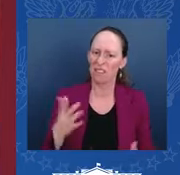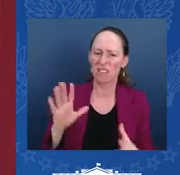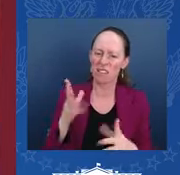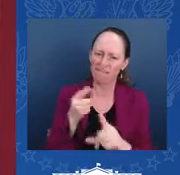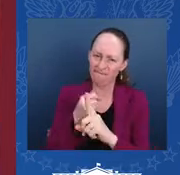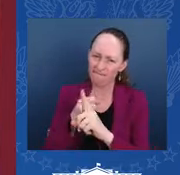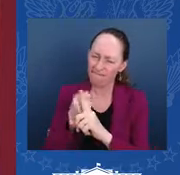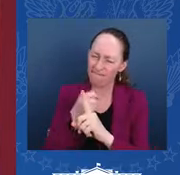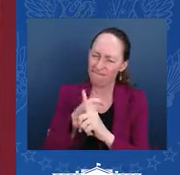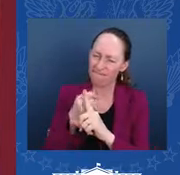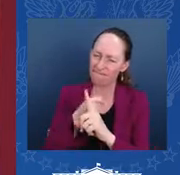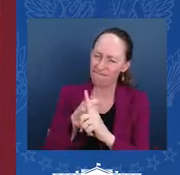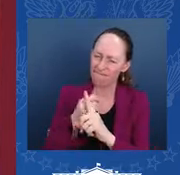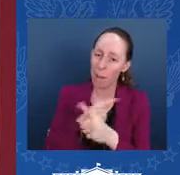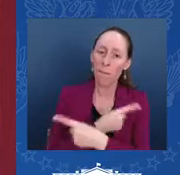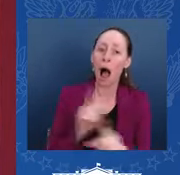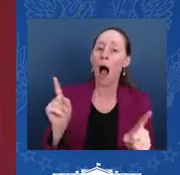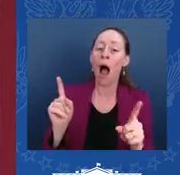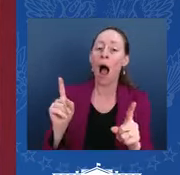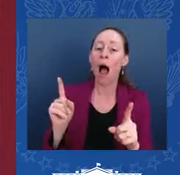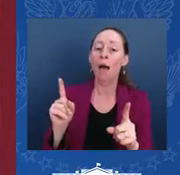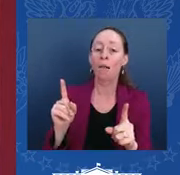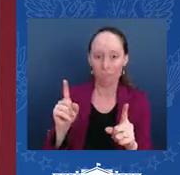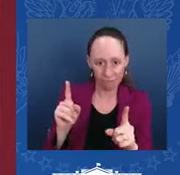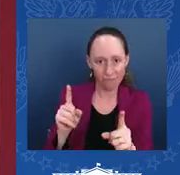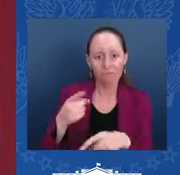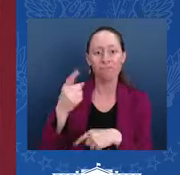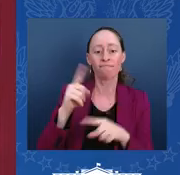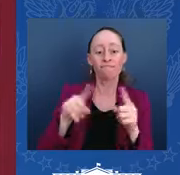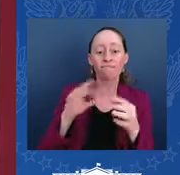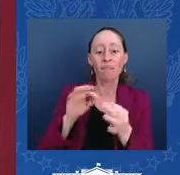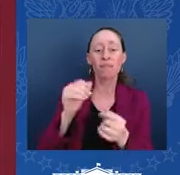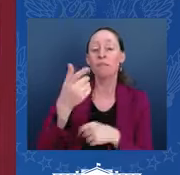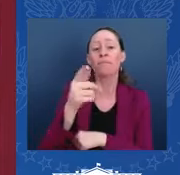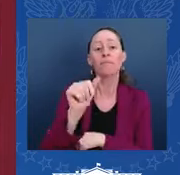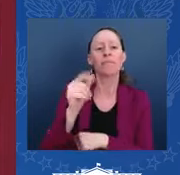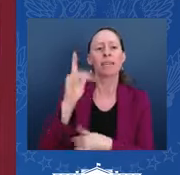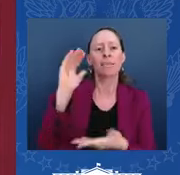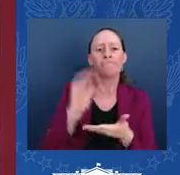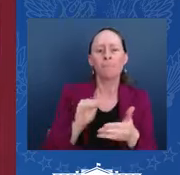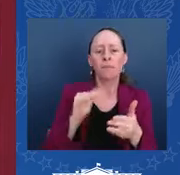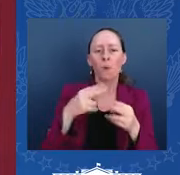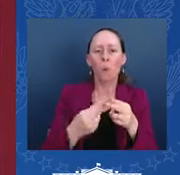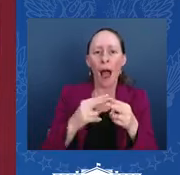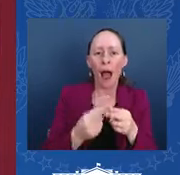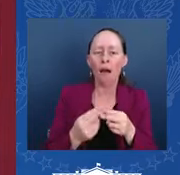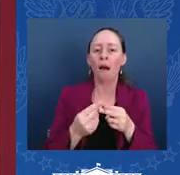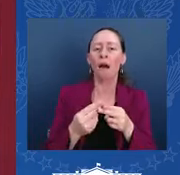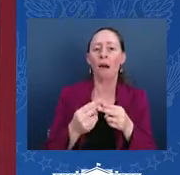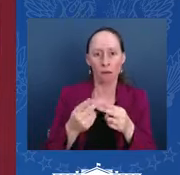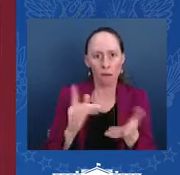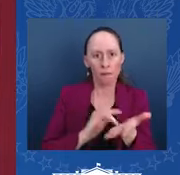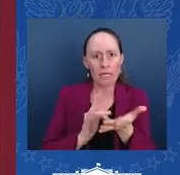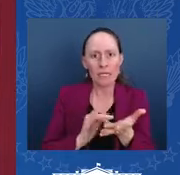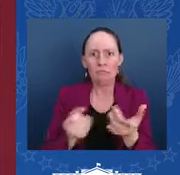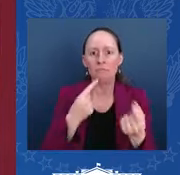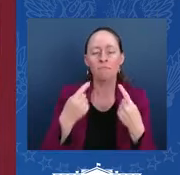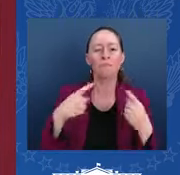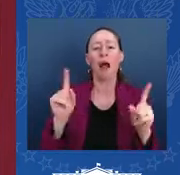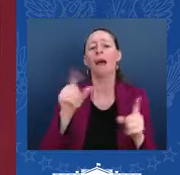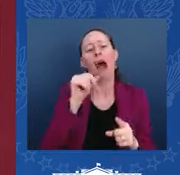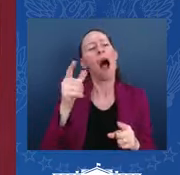medications that you hear so much about these days. And by the way, it's not just cosmetically. It saves people's lives, these obesity